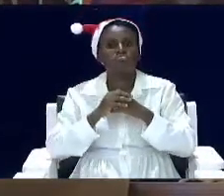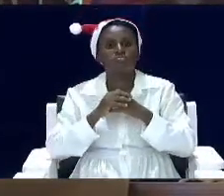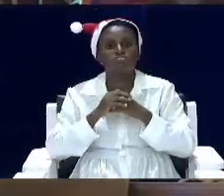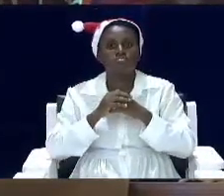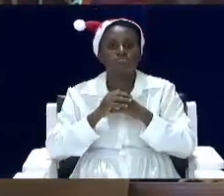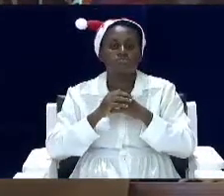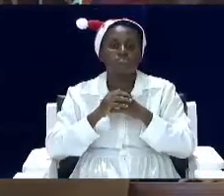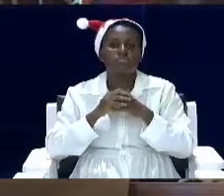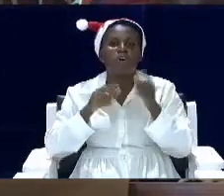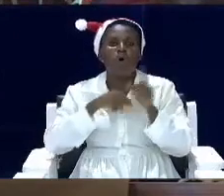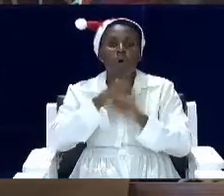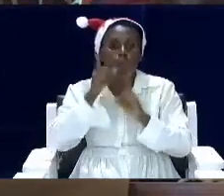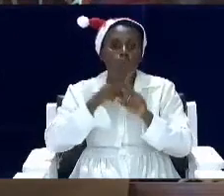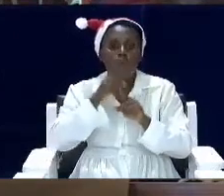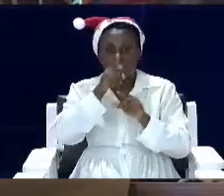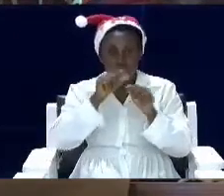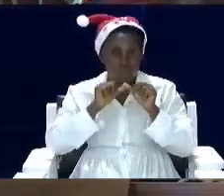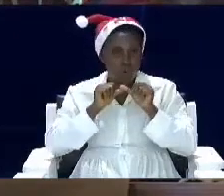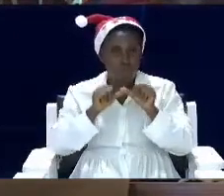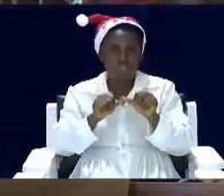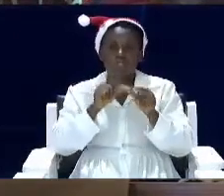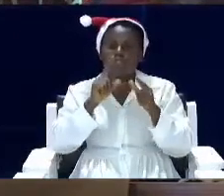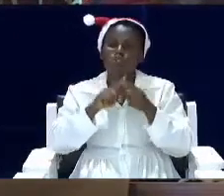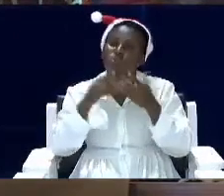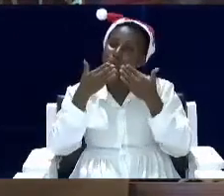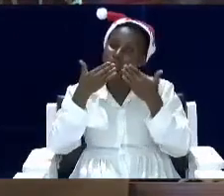When you continue to thank God,